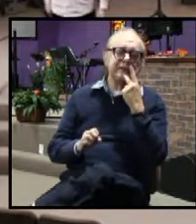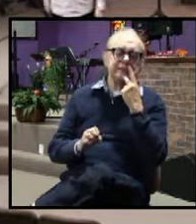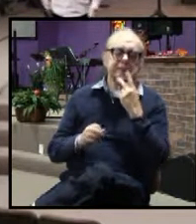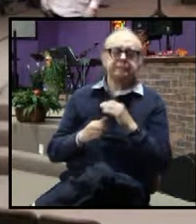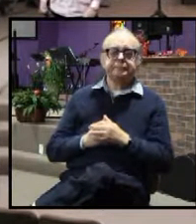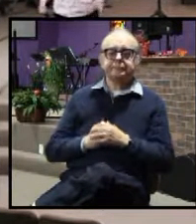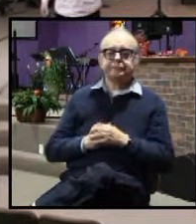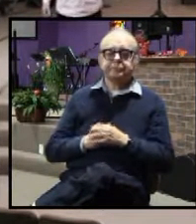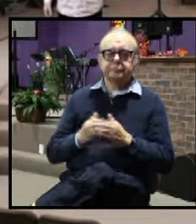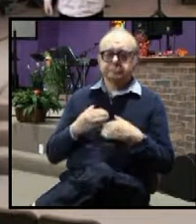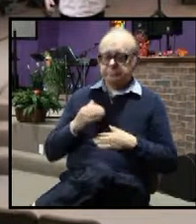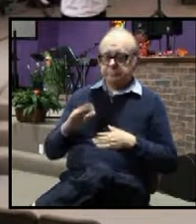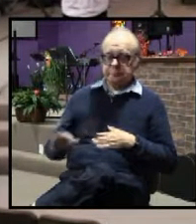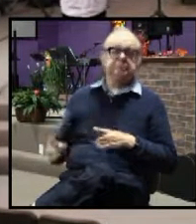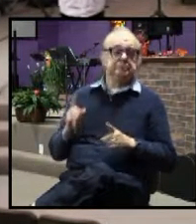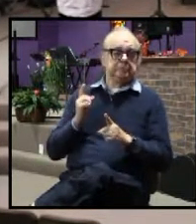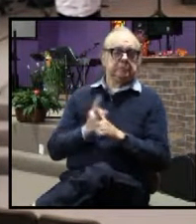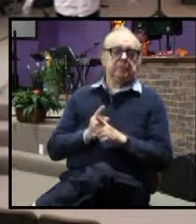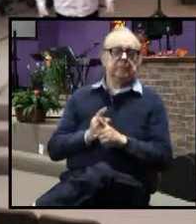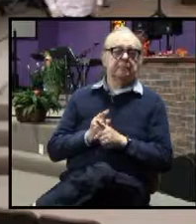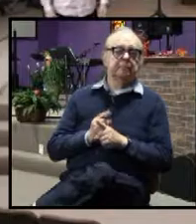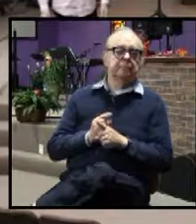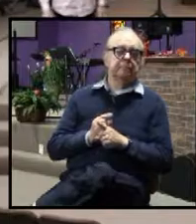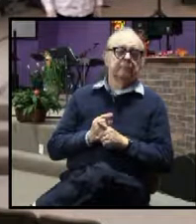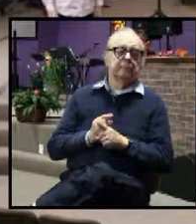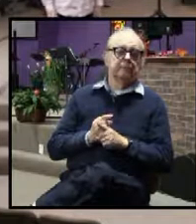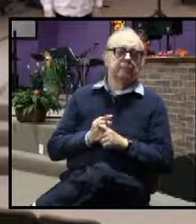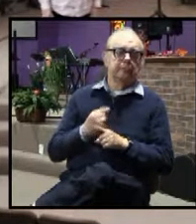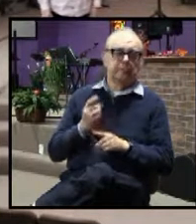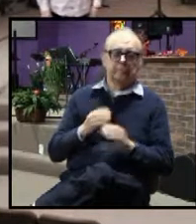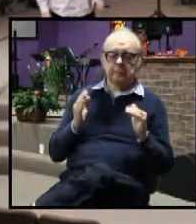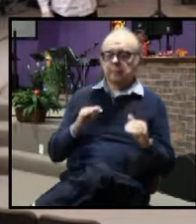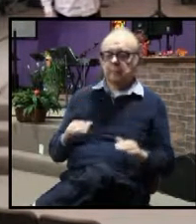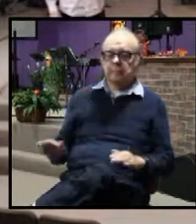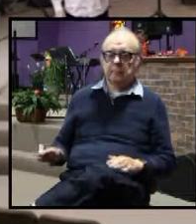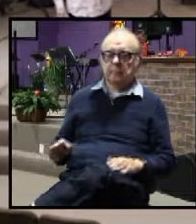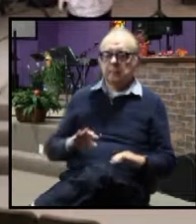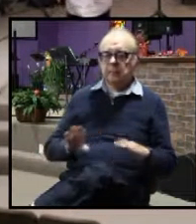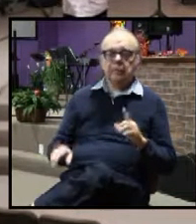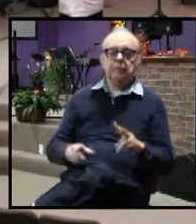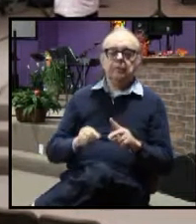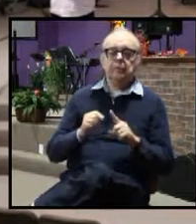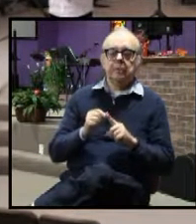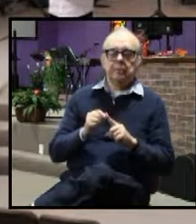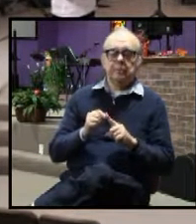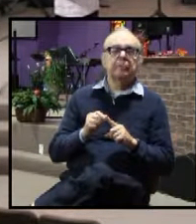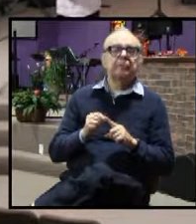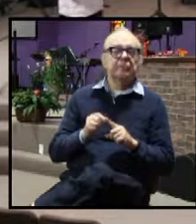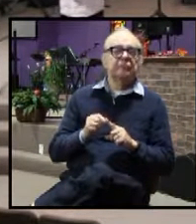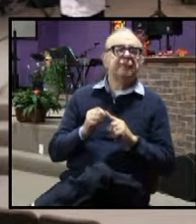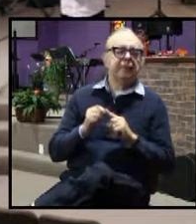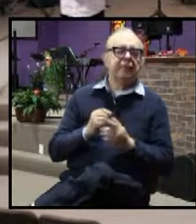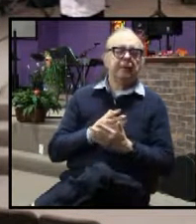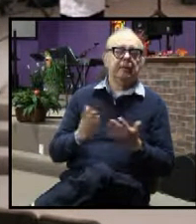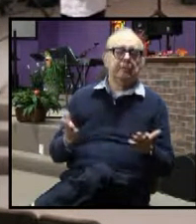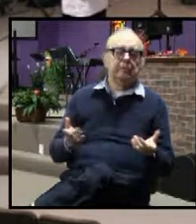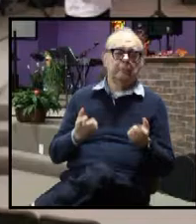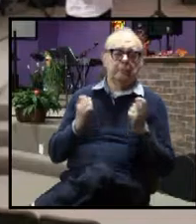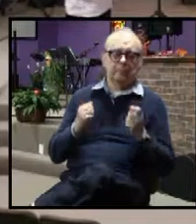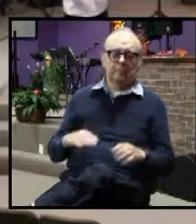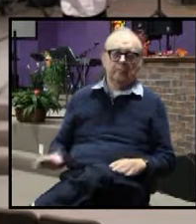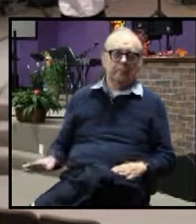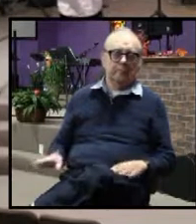parents. We have children, right? And we expect our children to do certain things, right?